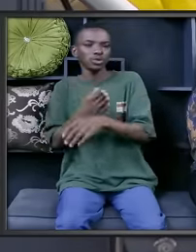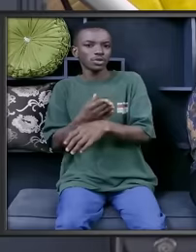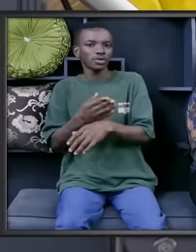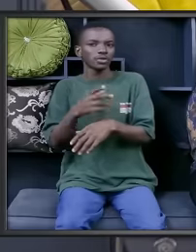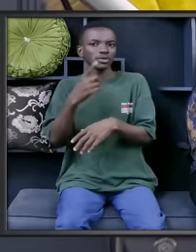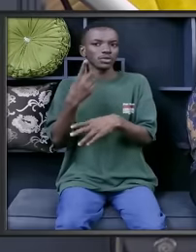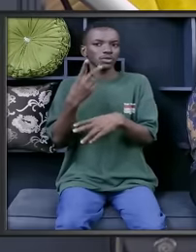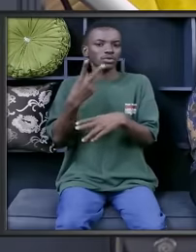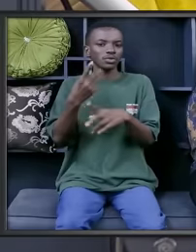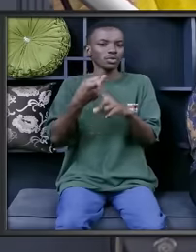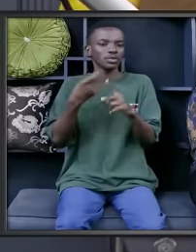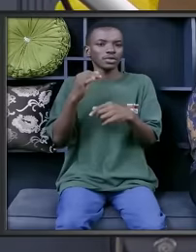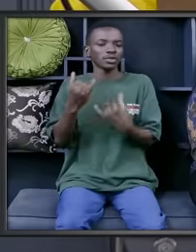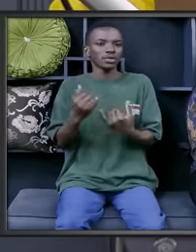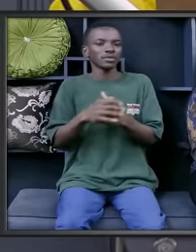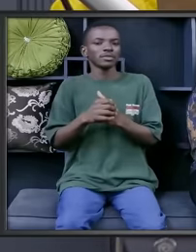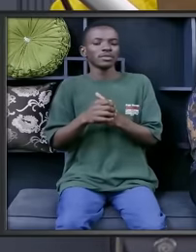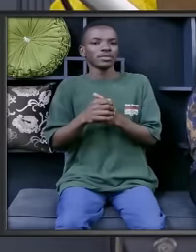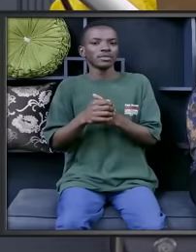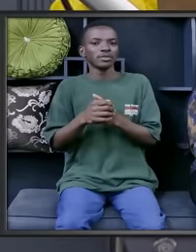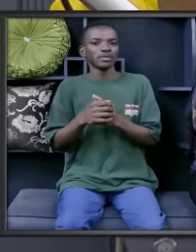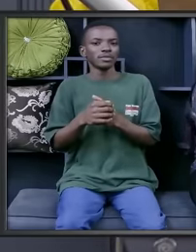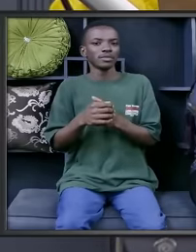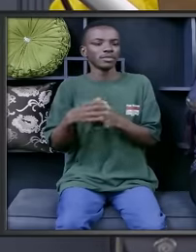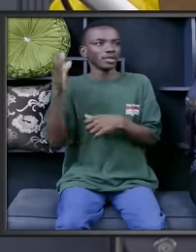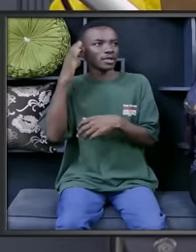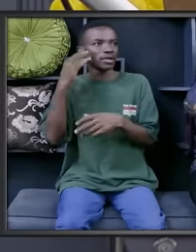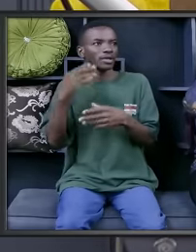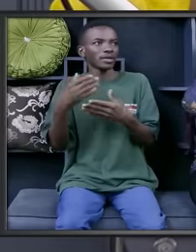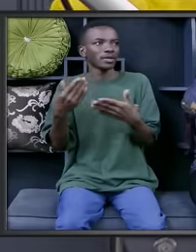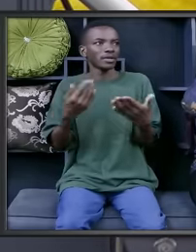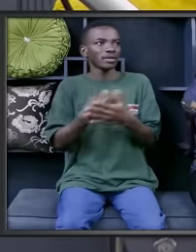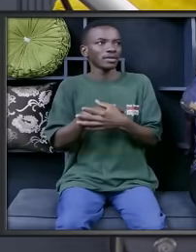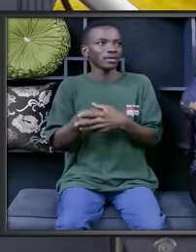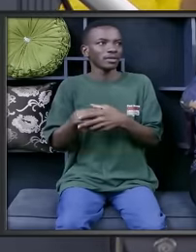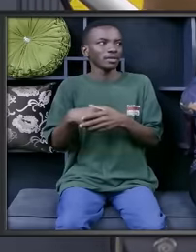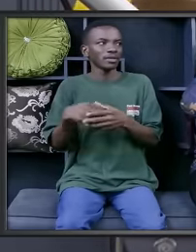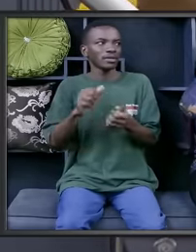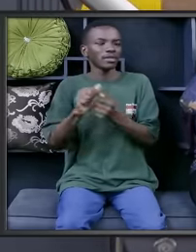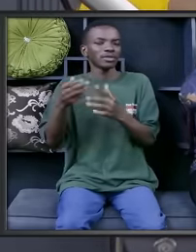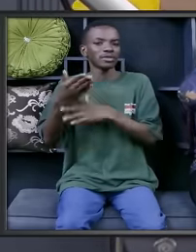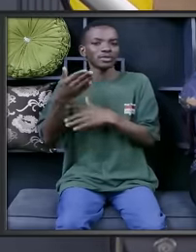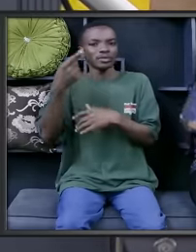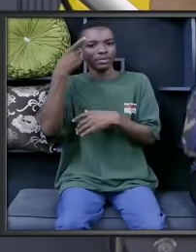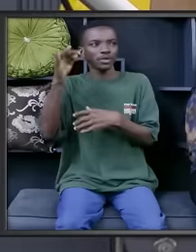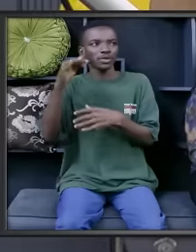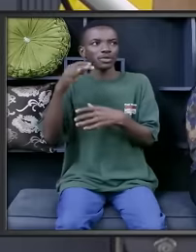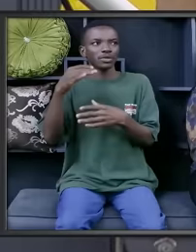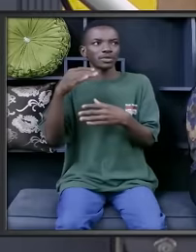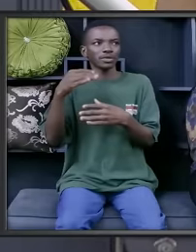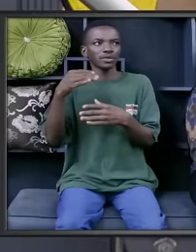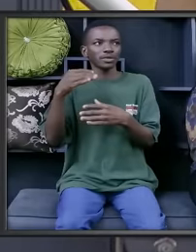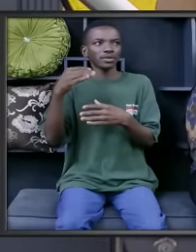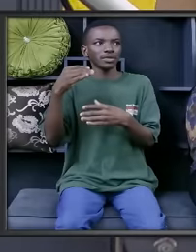months plus now to break it. Make everybody come here waiting at the pass through because my head won't enter.